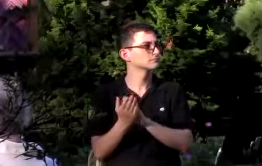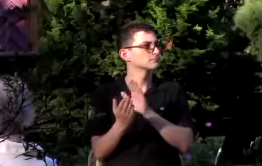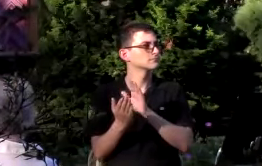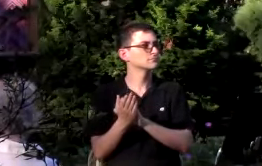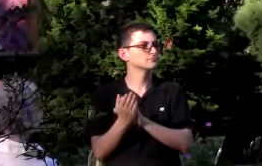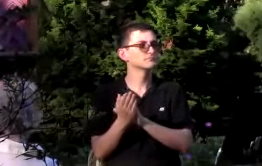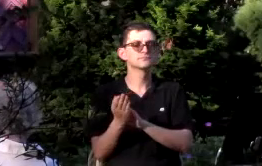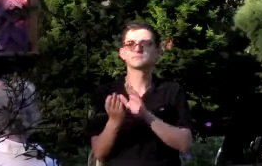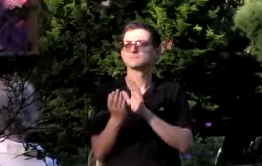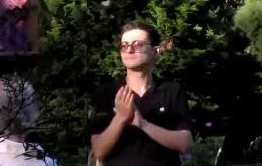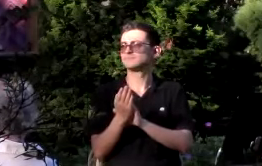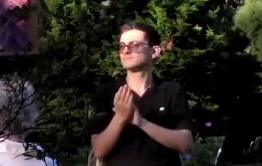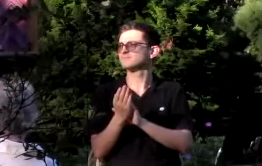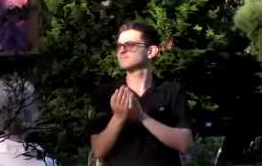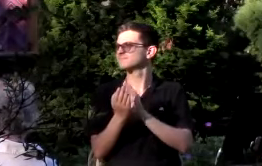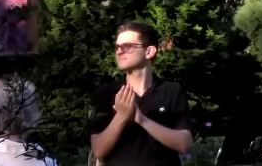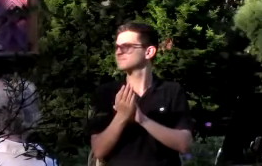Hashamayim, V'tagel